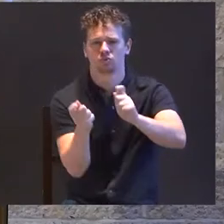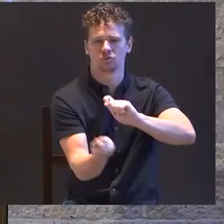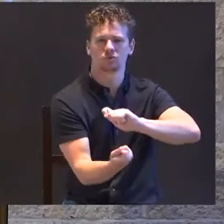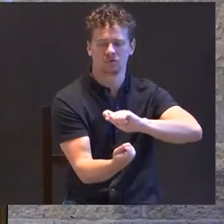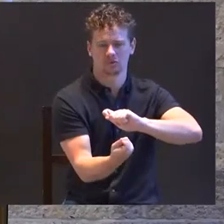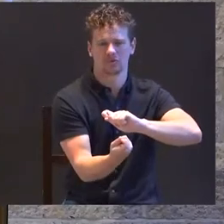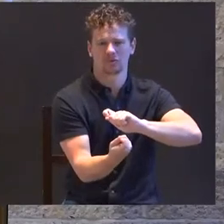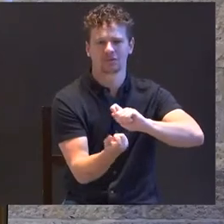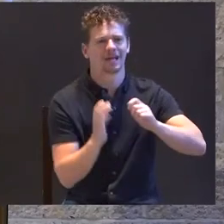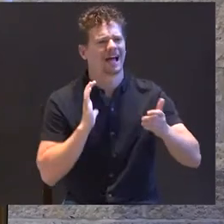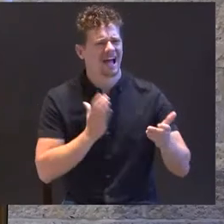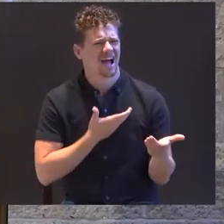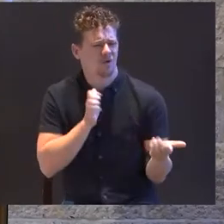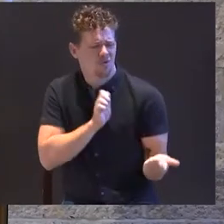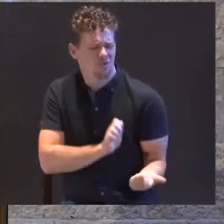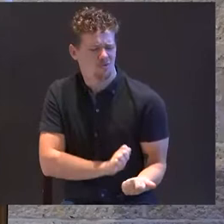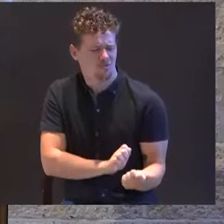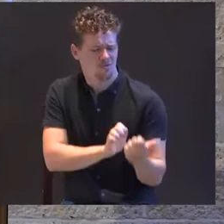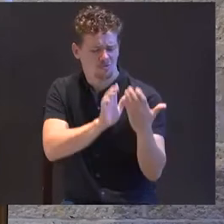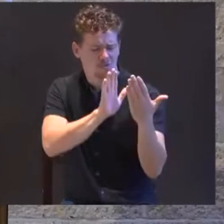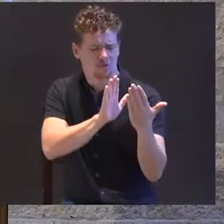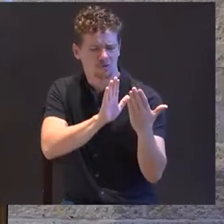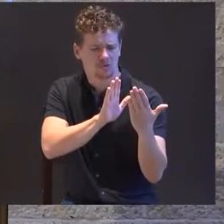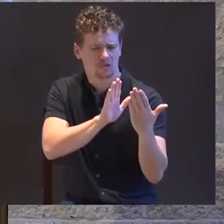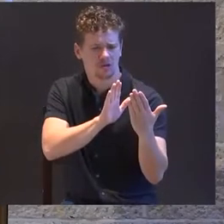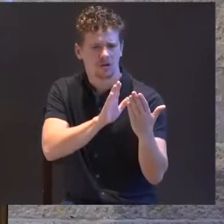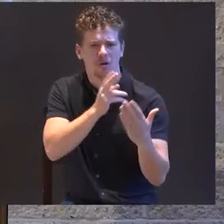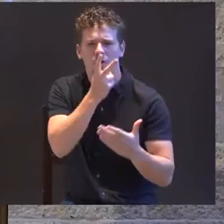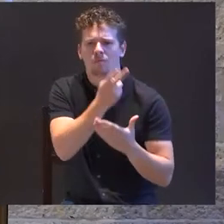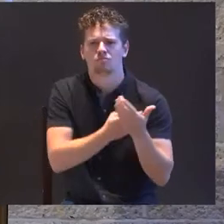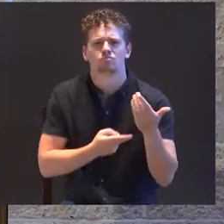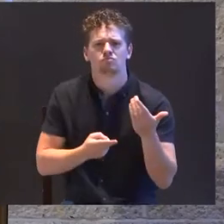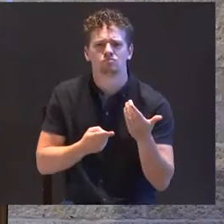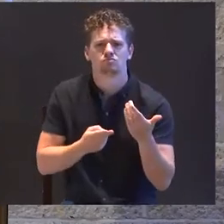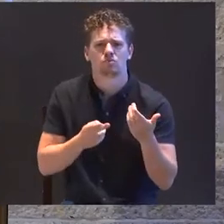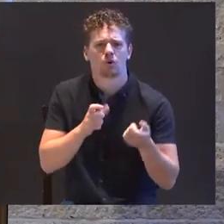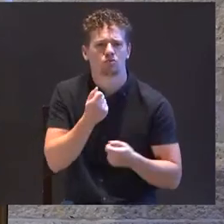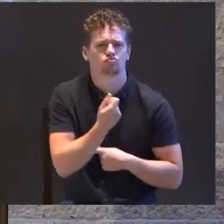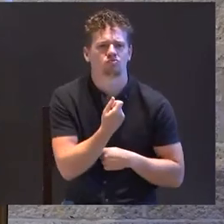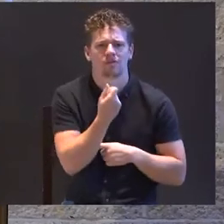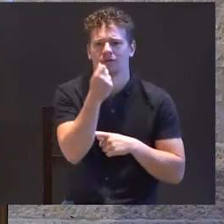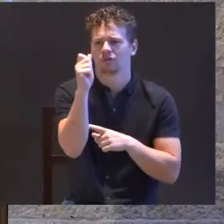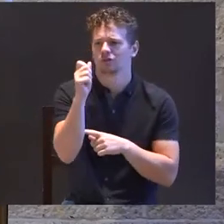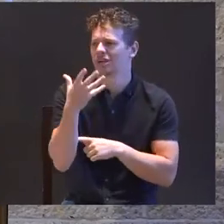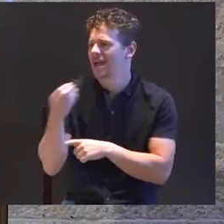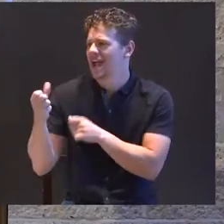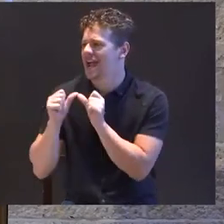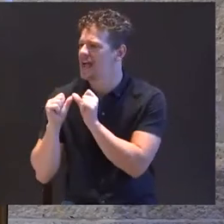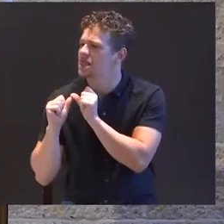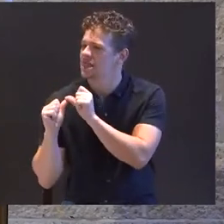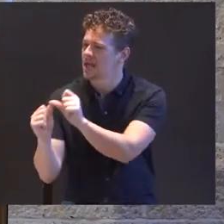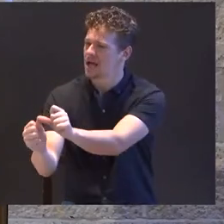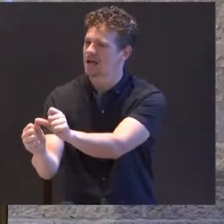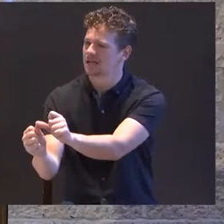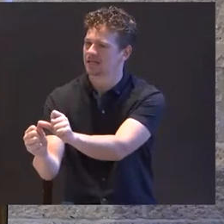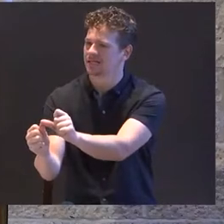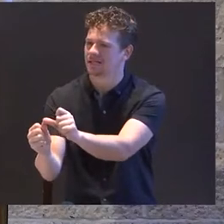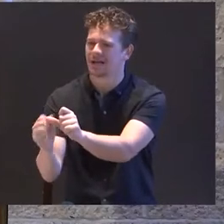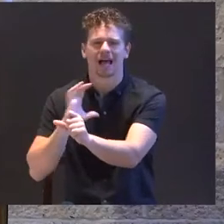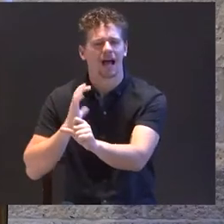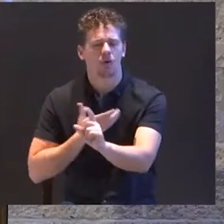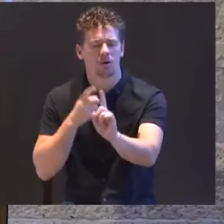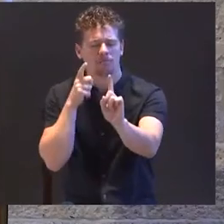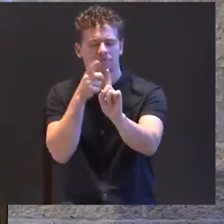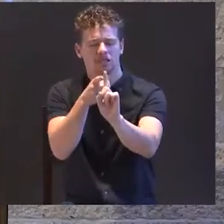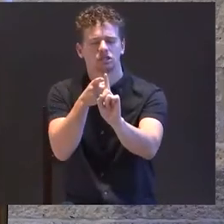approach to transforming the world is both revolutionary and lasting, and it's found in our mission. Namely, it is to